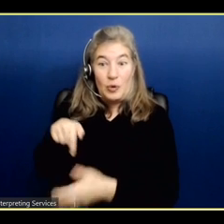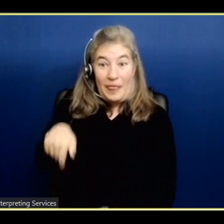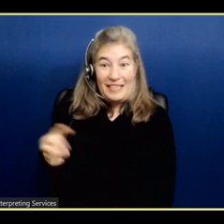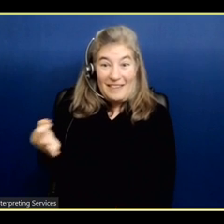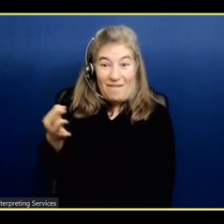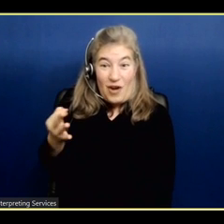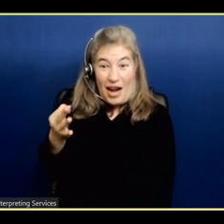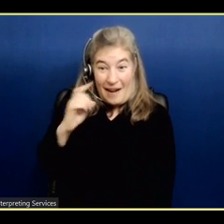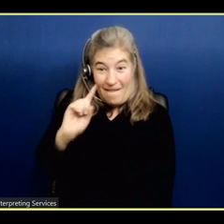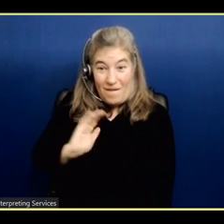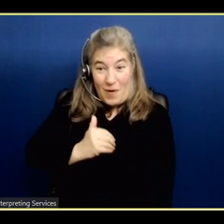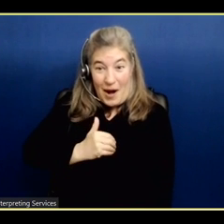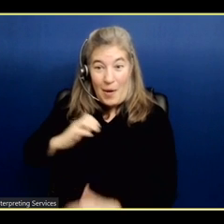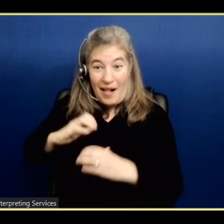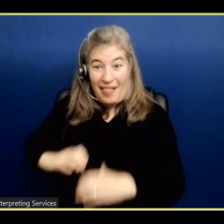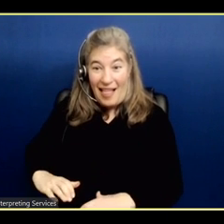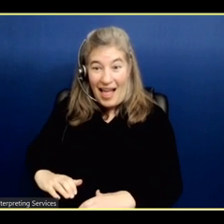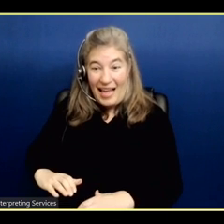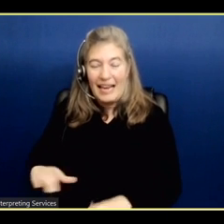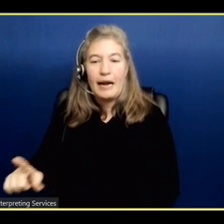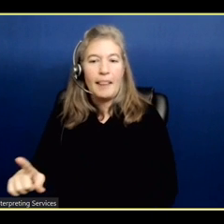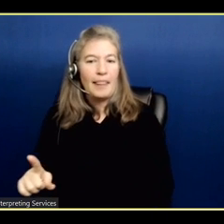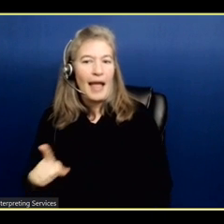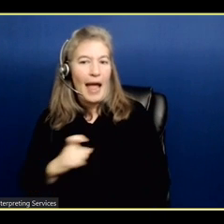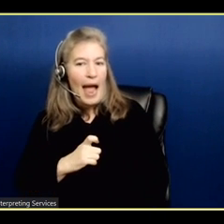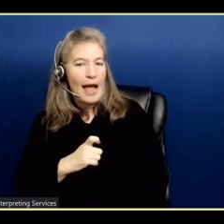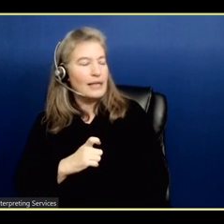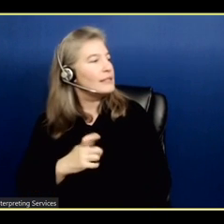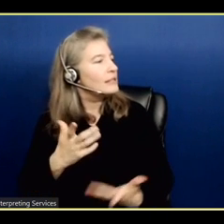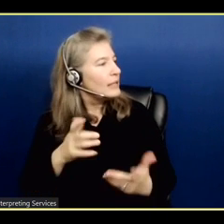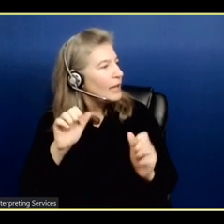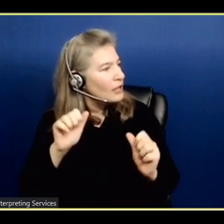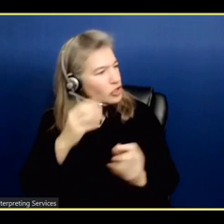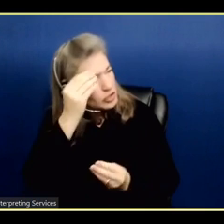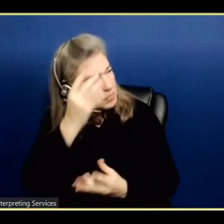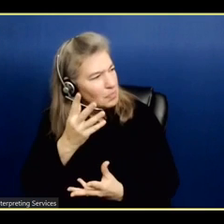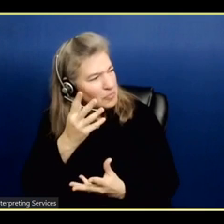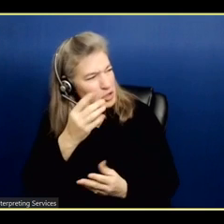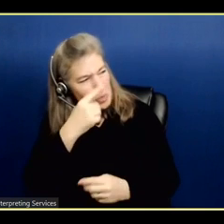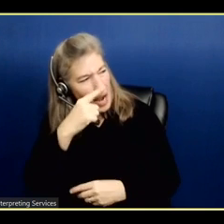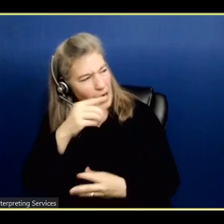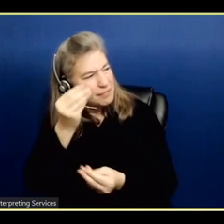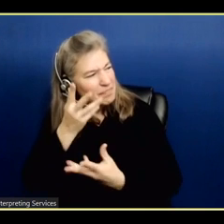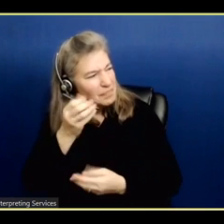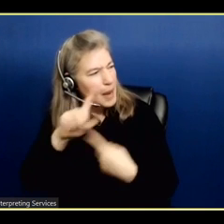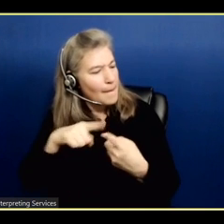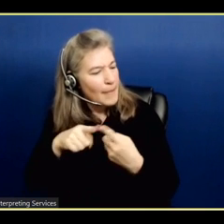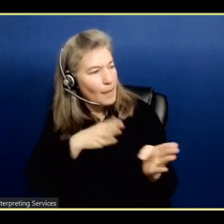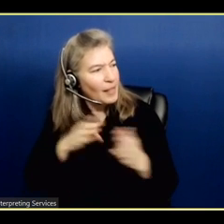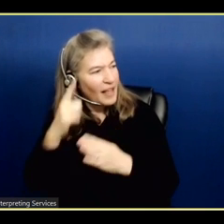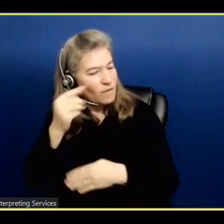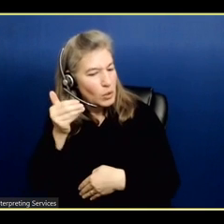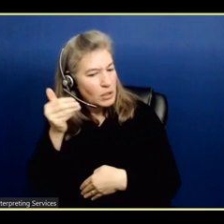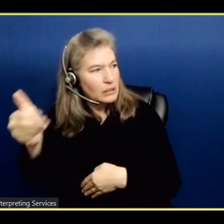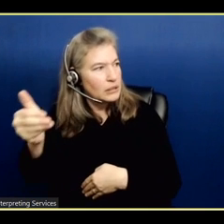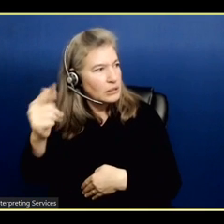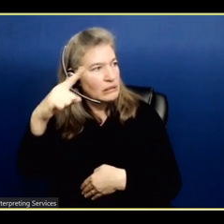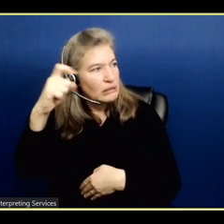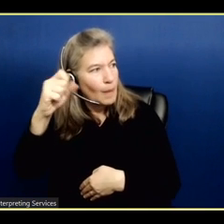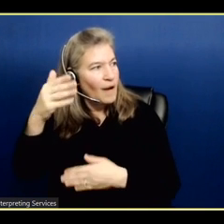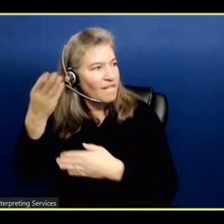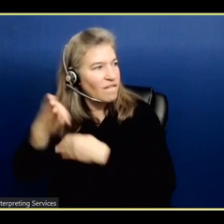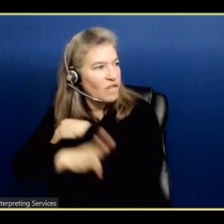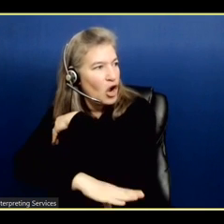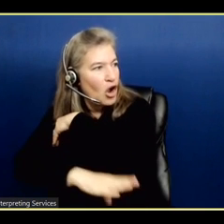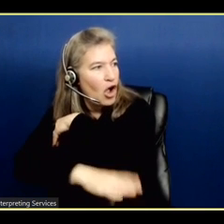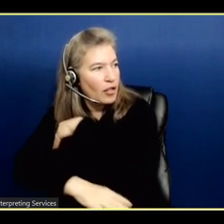for several years in the past, and I just can't understand an equation that continues to ask organizations to occupy the top